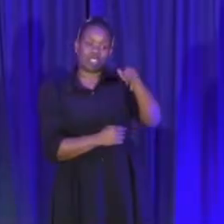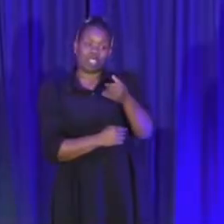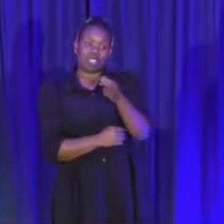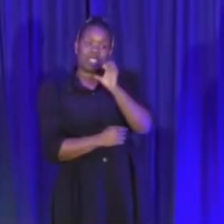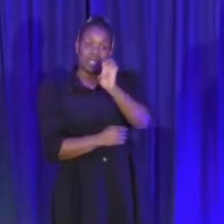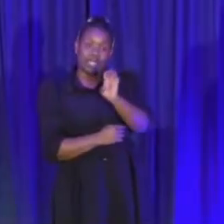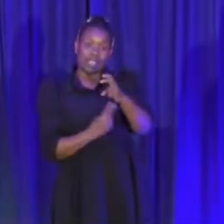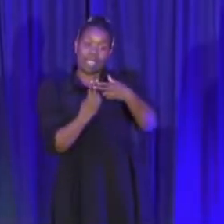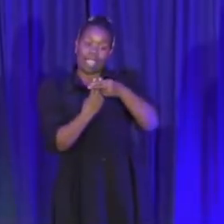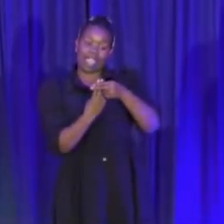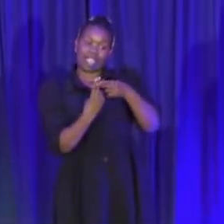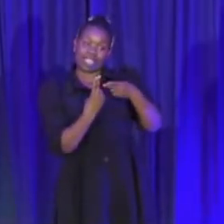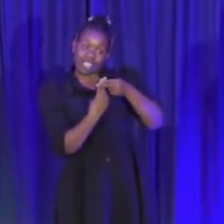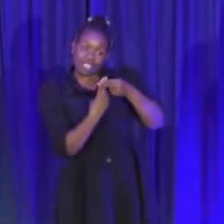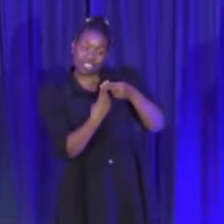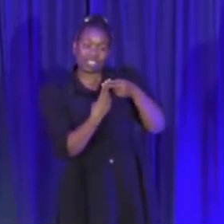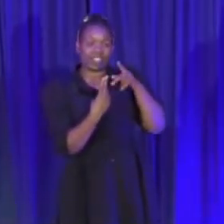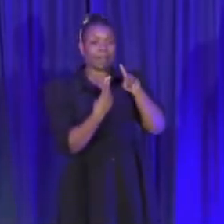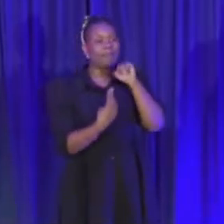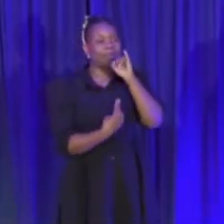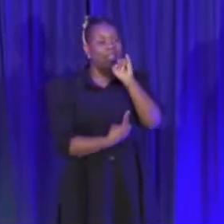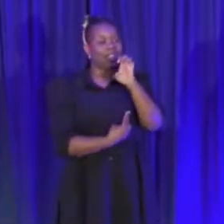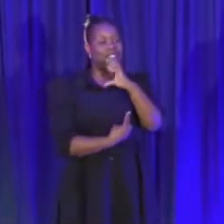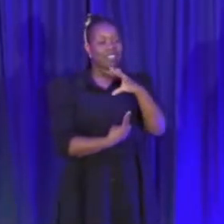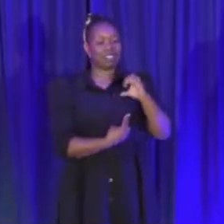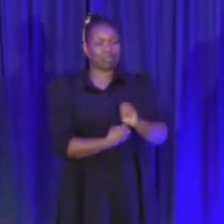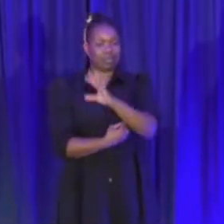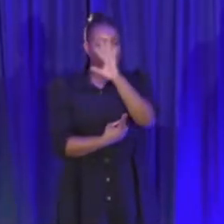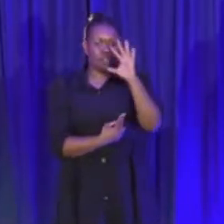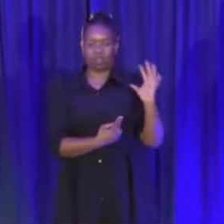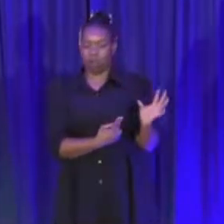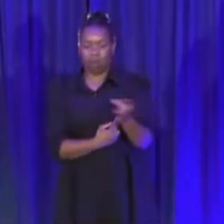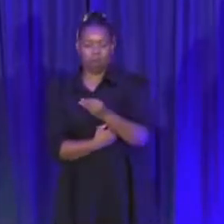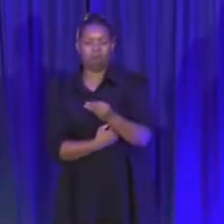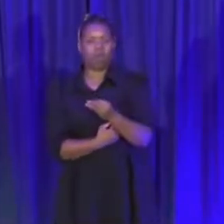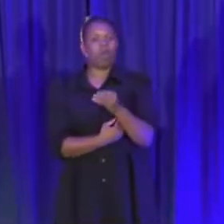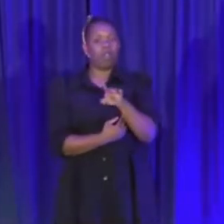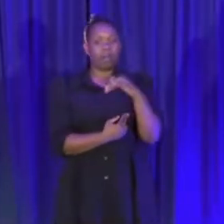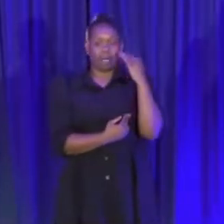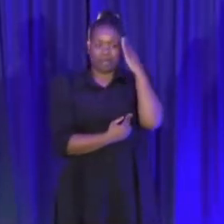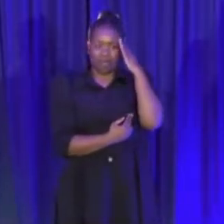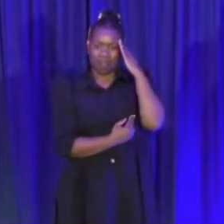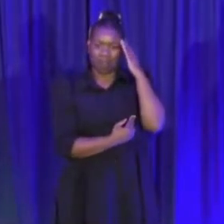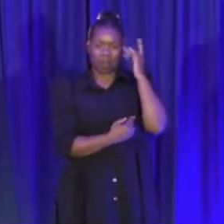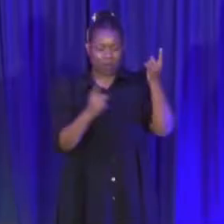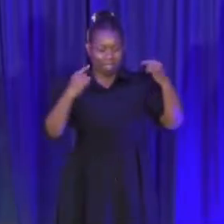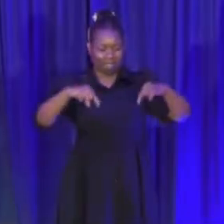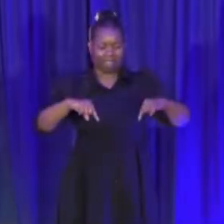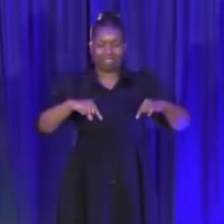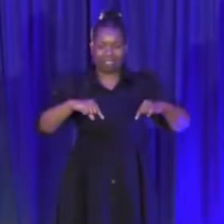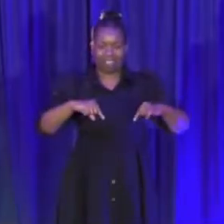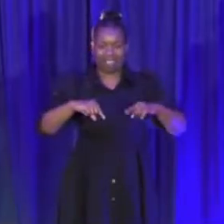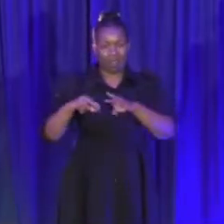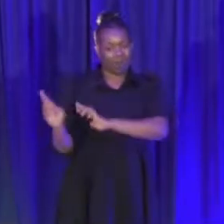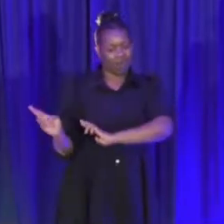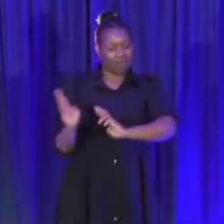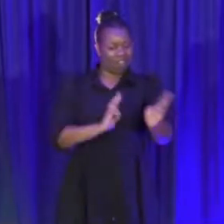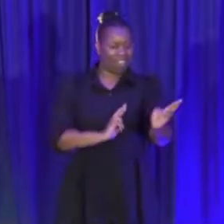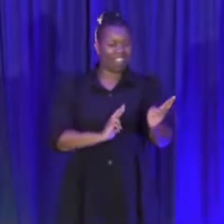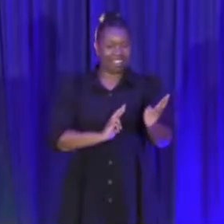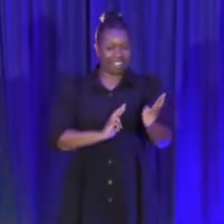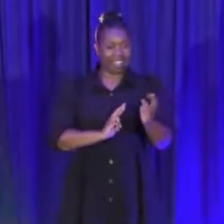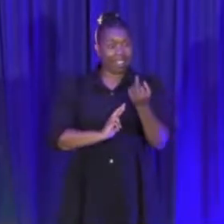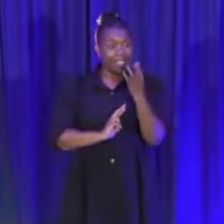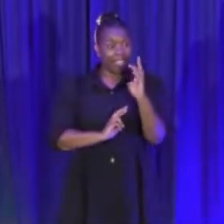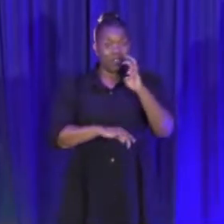hashtag IEC South Africa across all social media platforms. Let them know that we are here, we are ready. And if